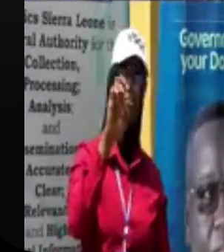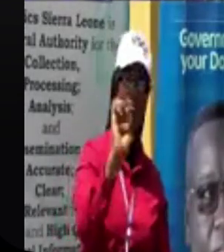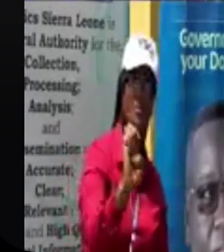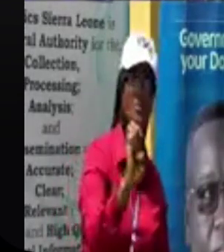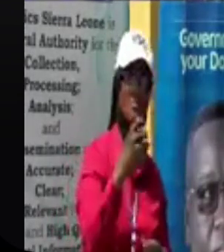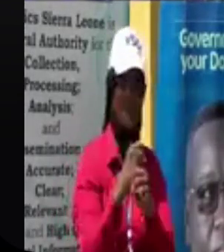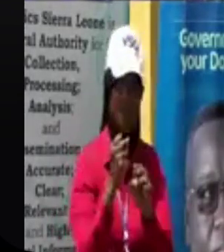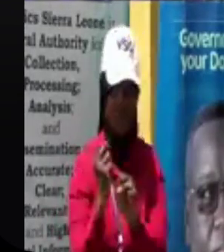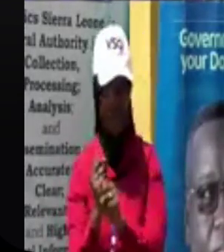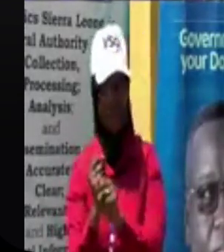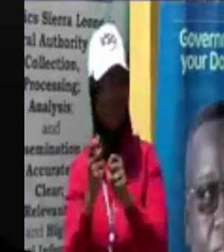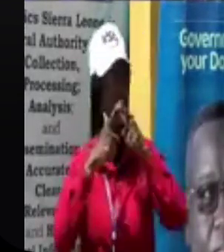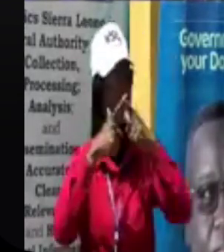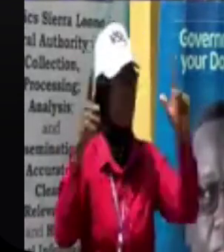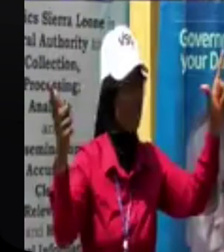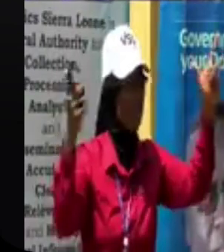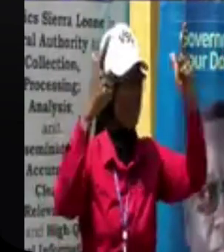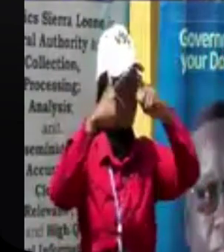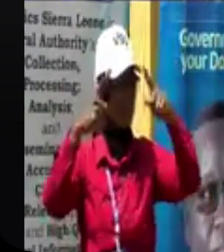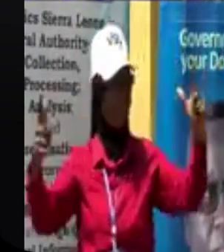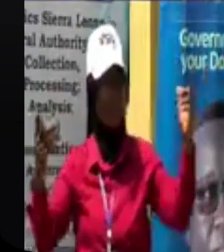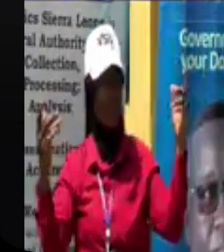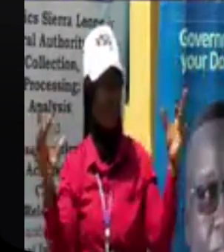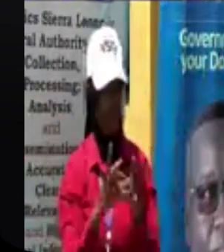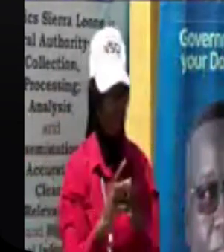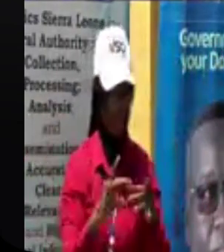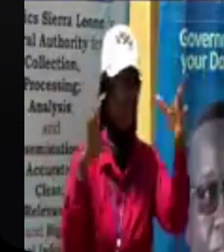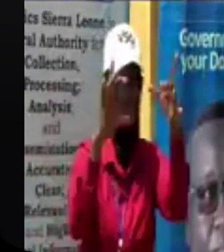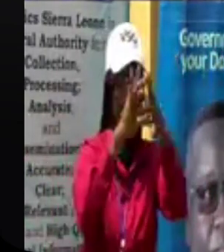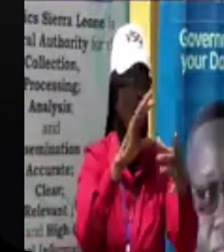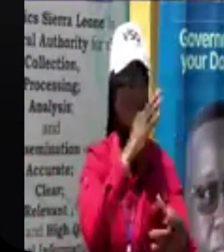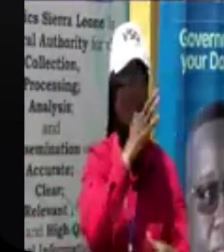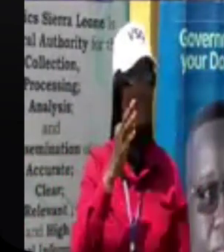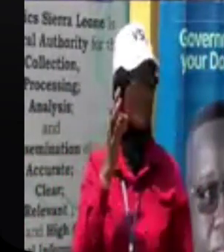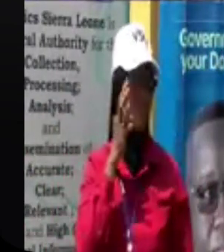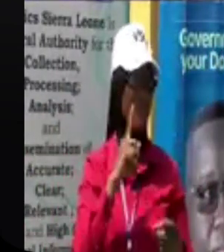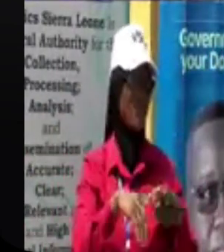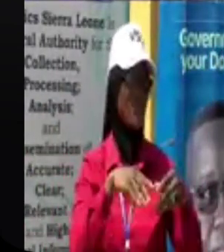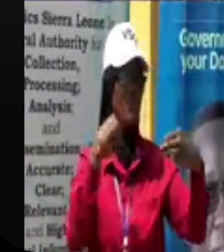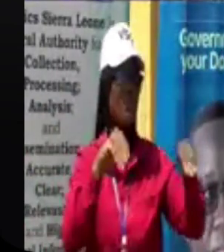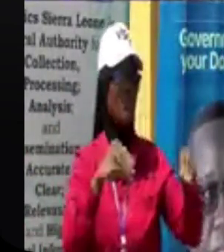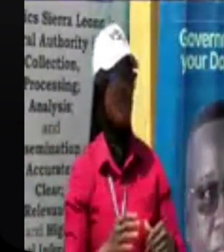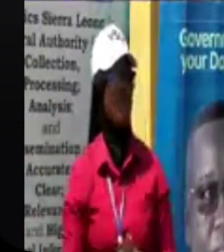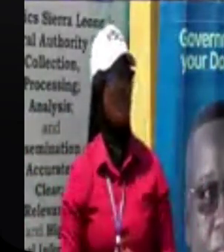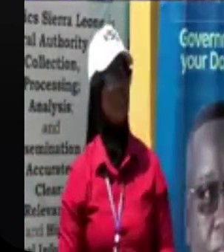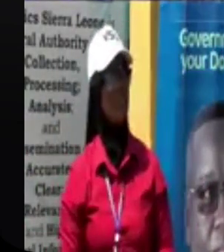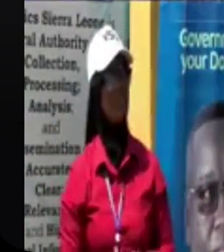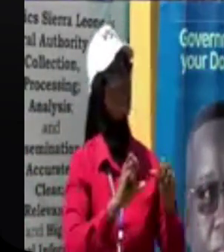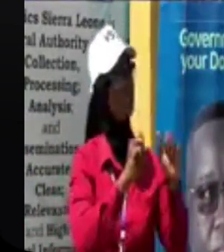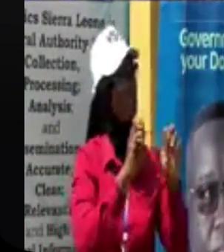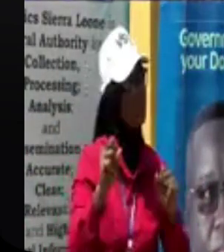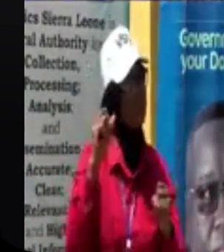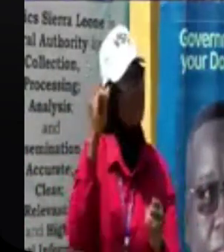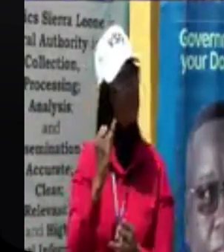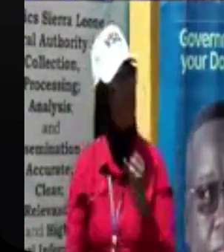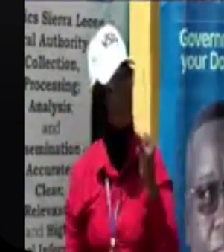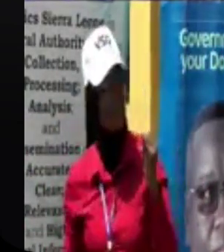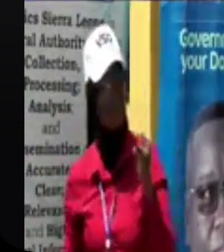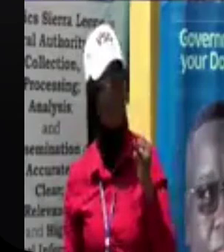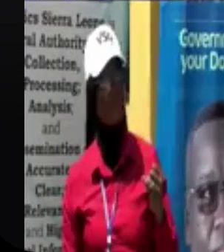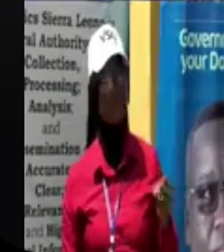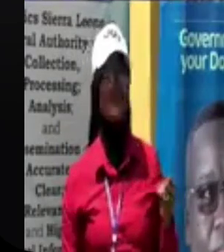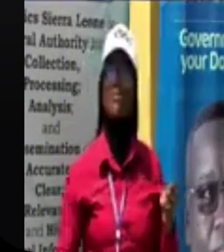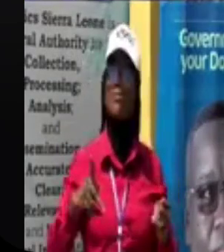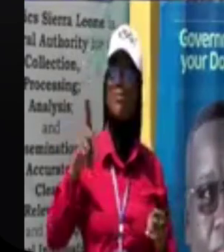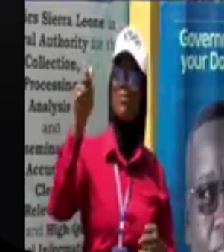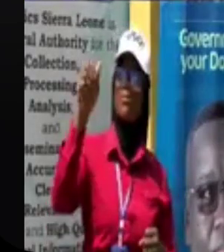retreat, we don't do bridges, we for connect farmers then to the market. So the last but not the least,